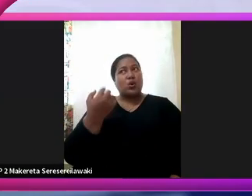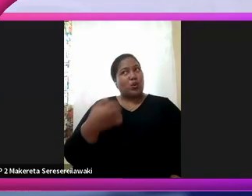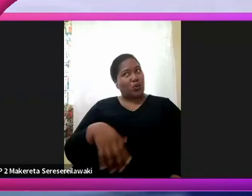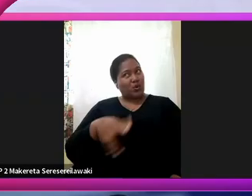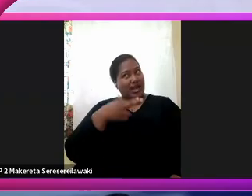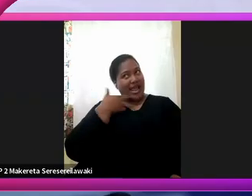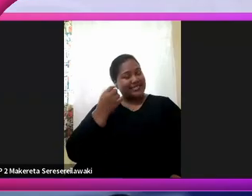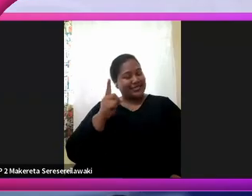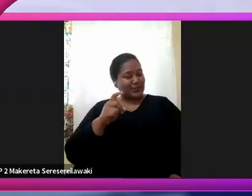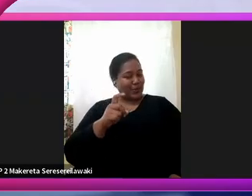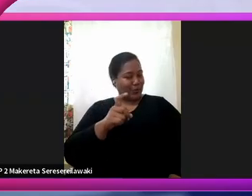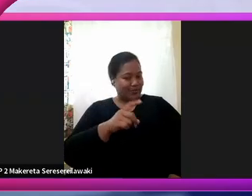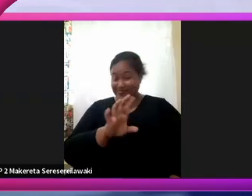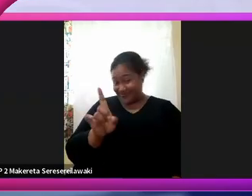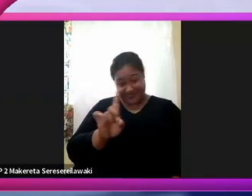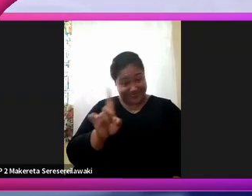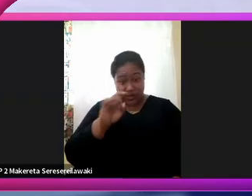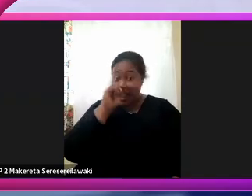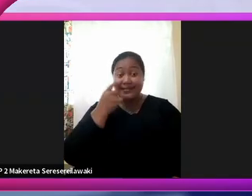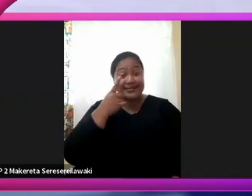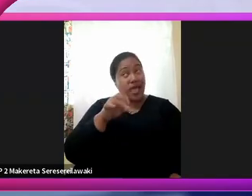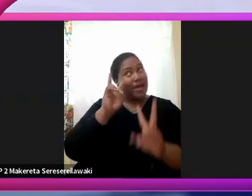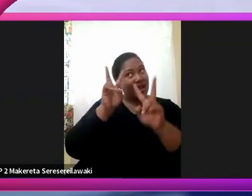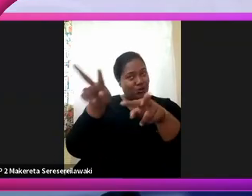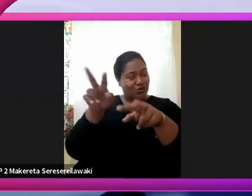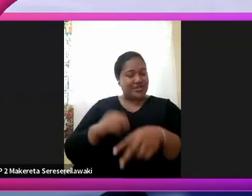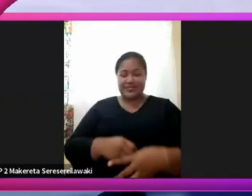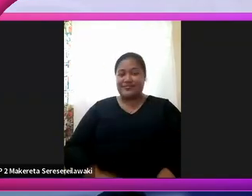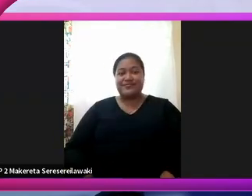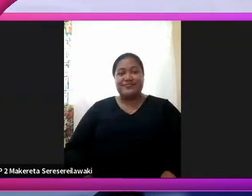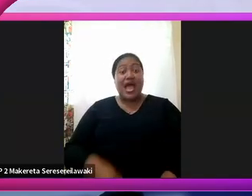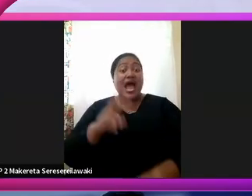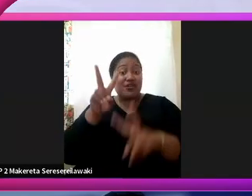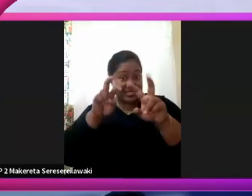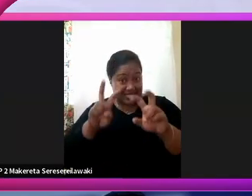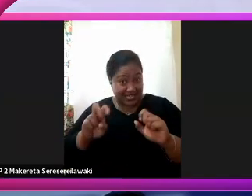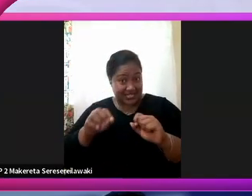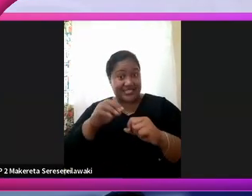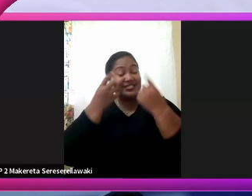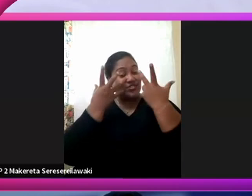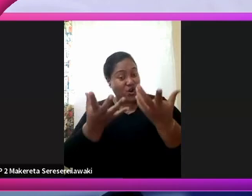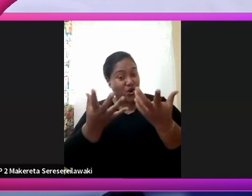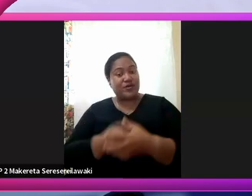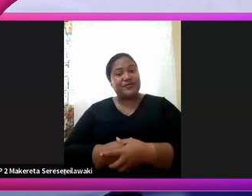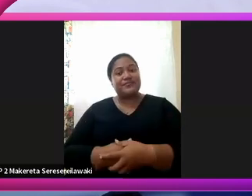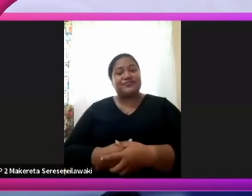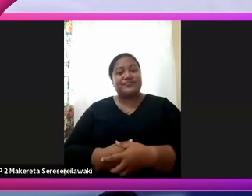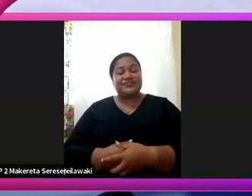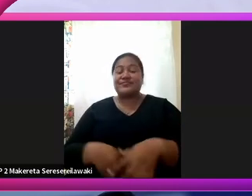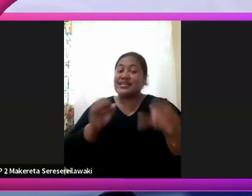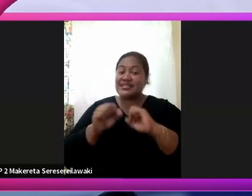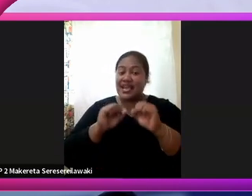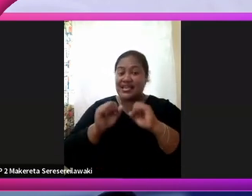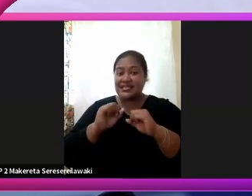count. No, you cannot judge by looking. Yeah, by looking. The research show that the science study, that